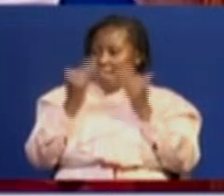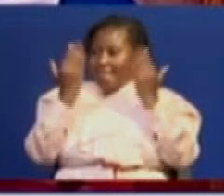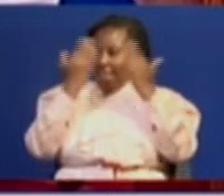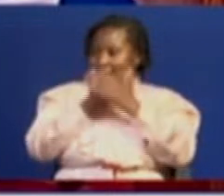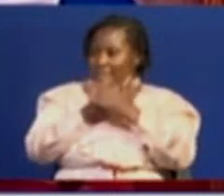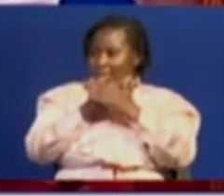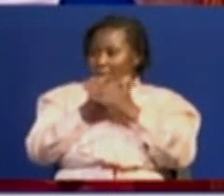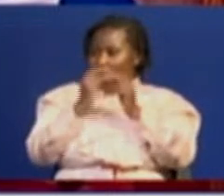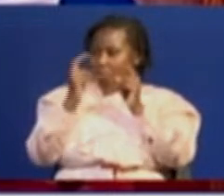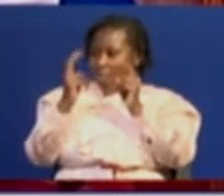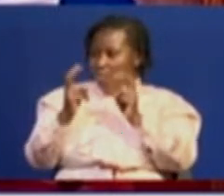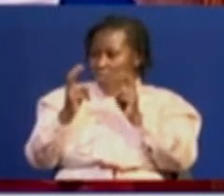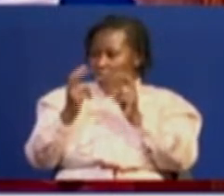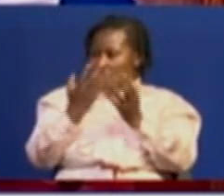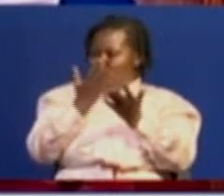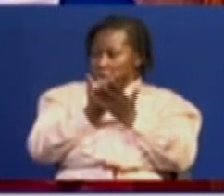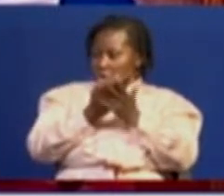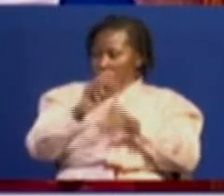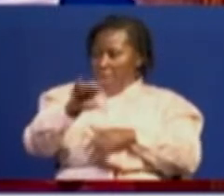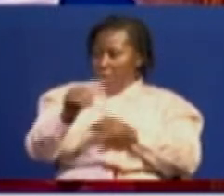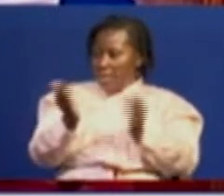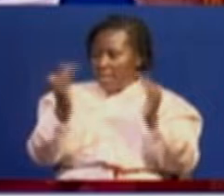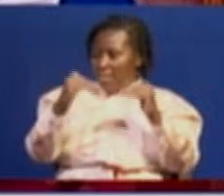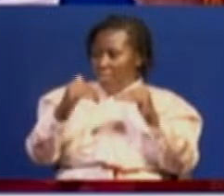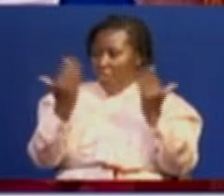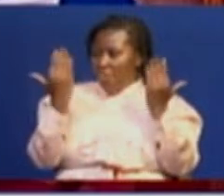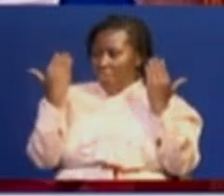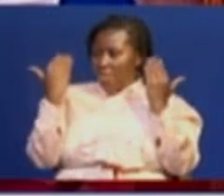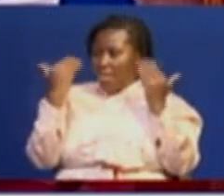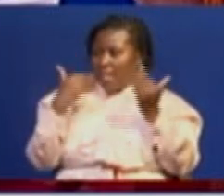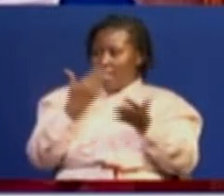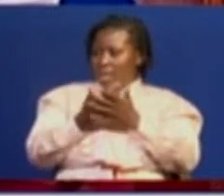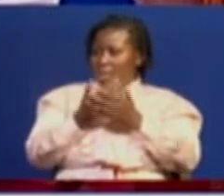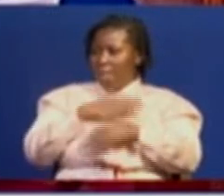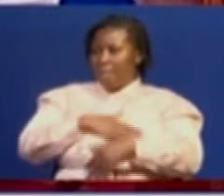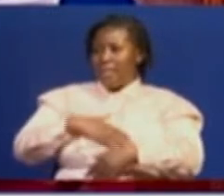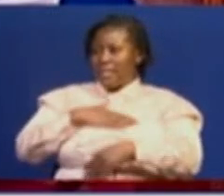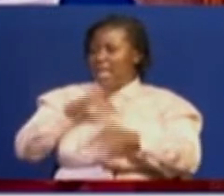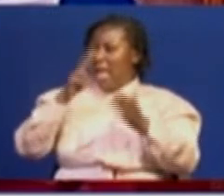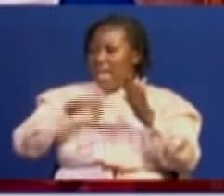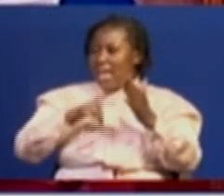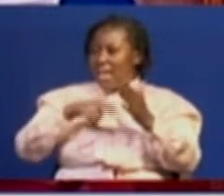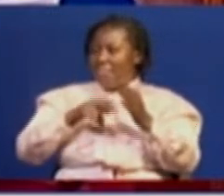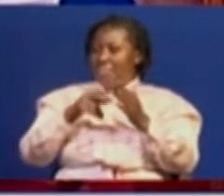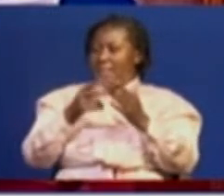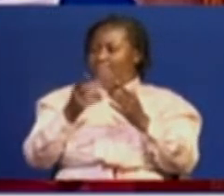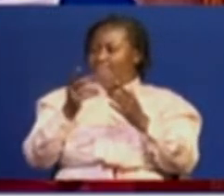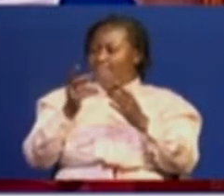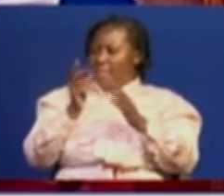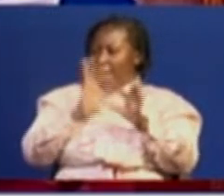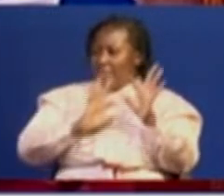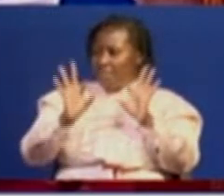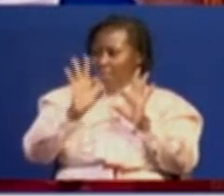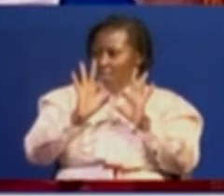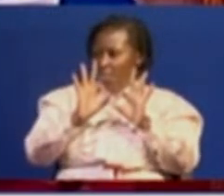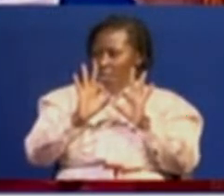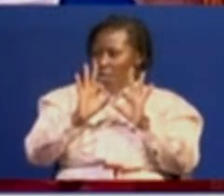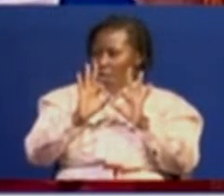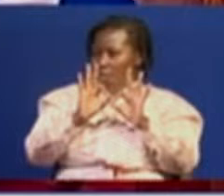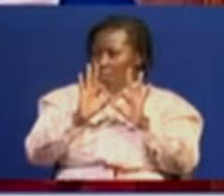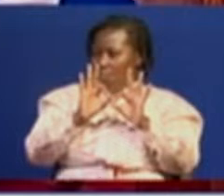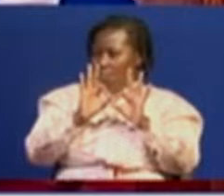on the night of the motion on the County Assembly of Meru. Thank you. Would you kindly then read out the particulars of the